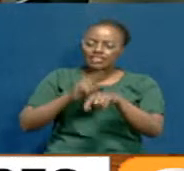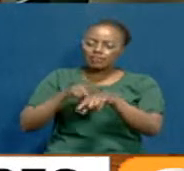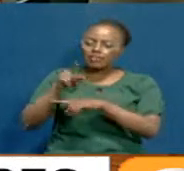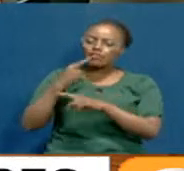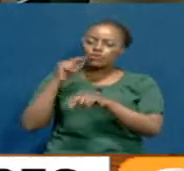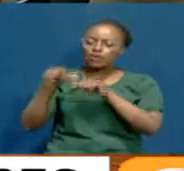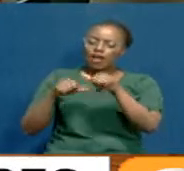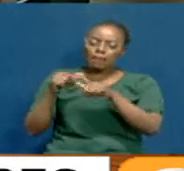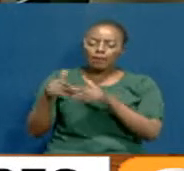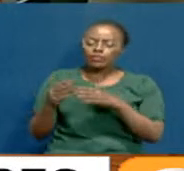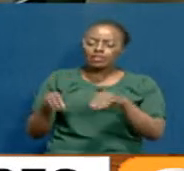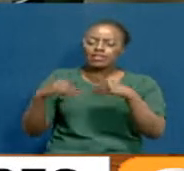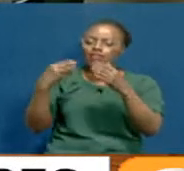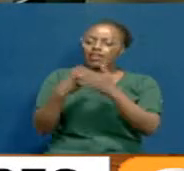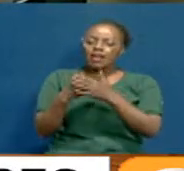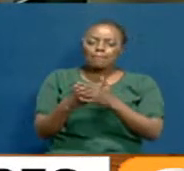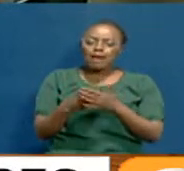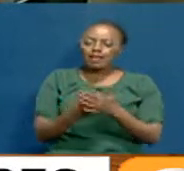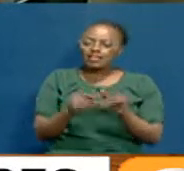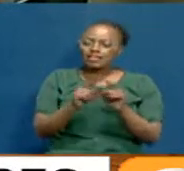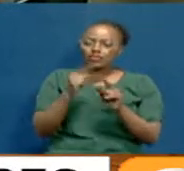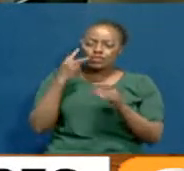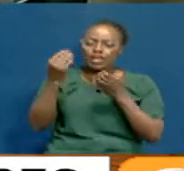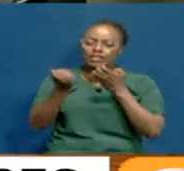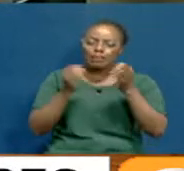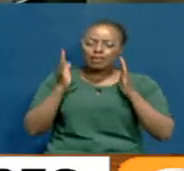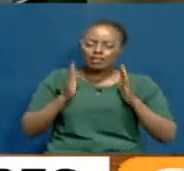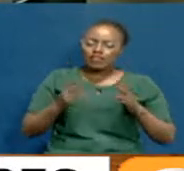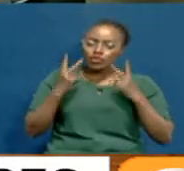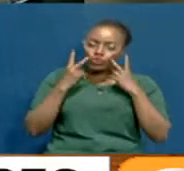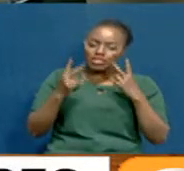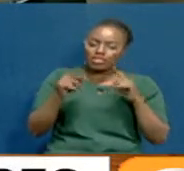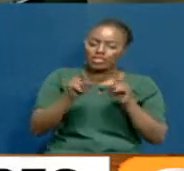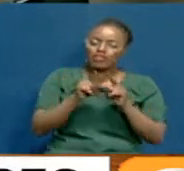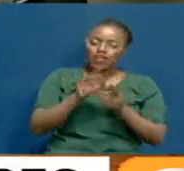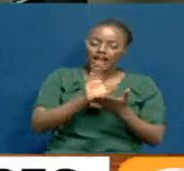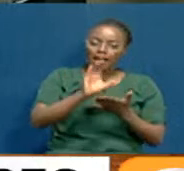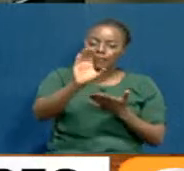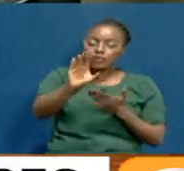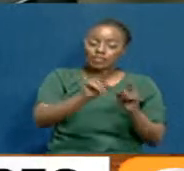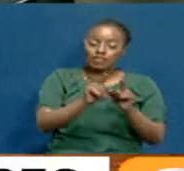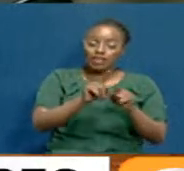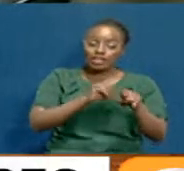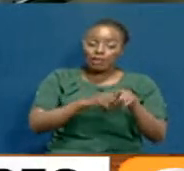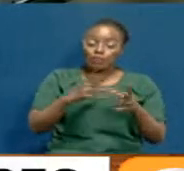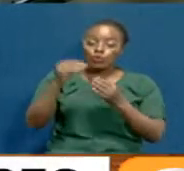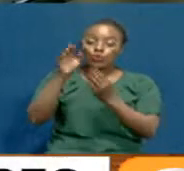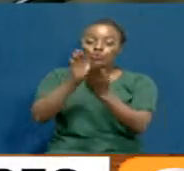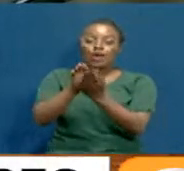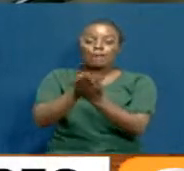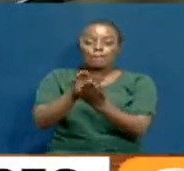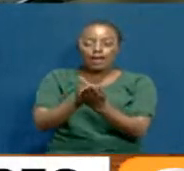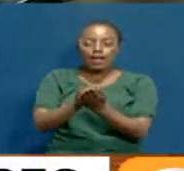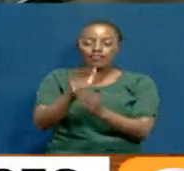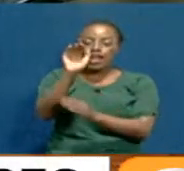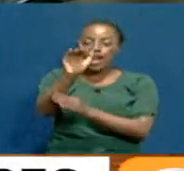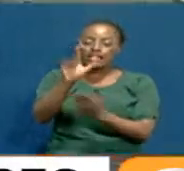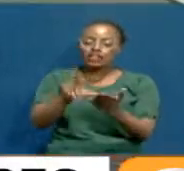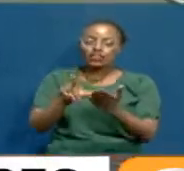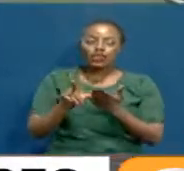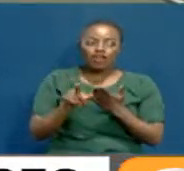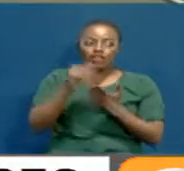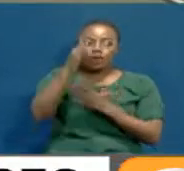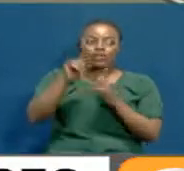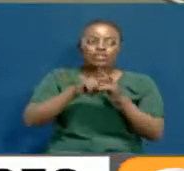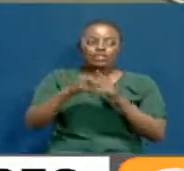When he's talking about handouts, do you consider, as a business person, do you consider capital as a handout? When you go to a bank and seek for a loan because